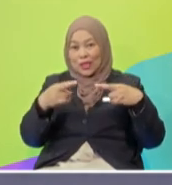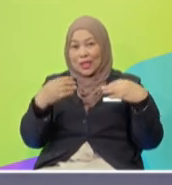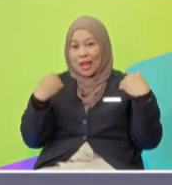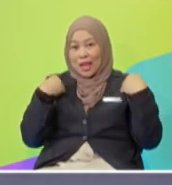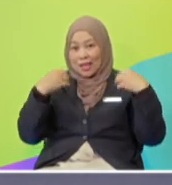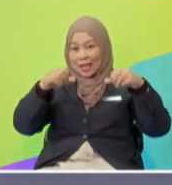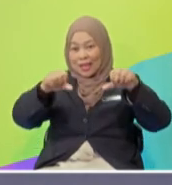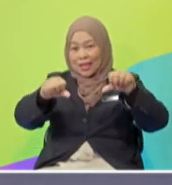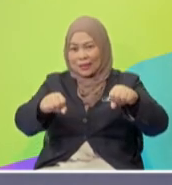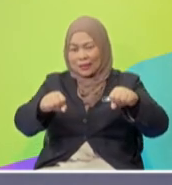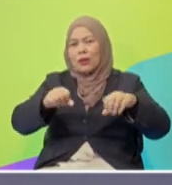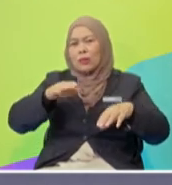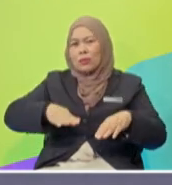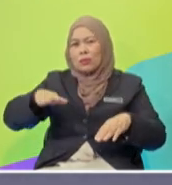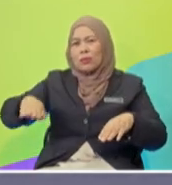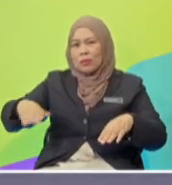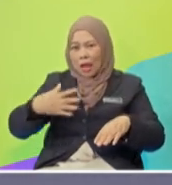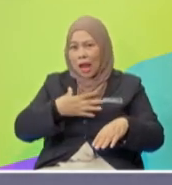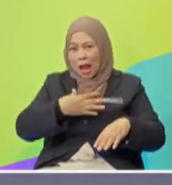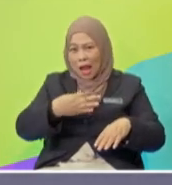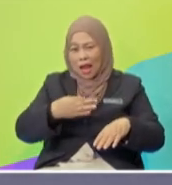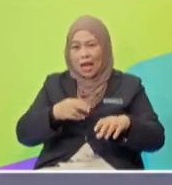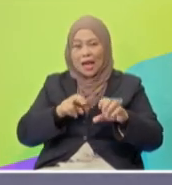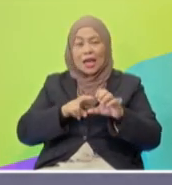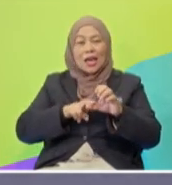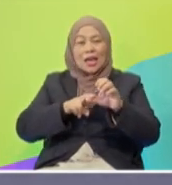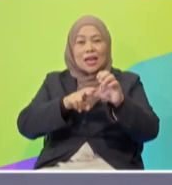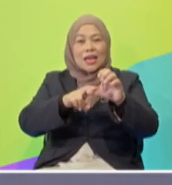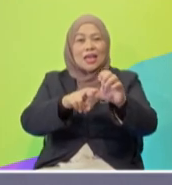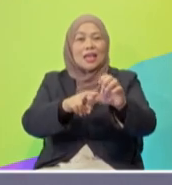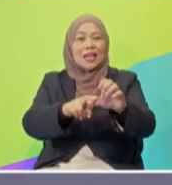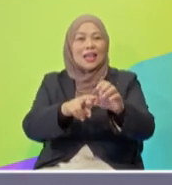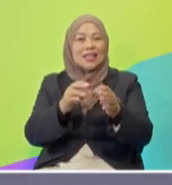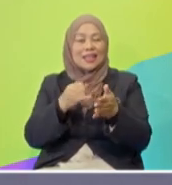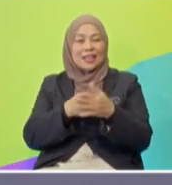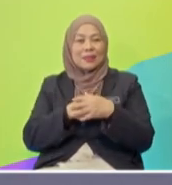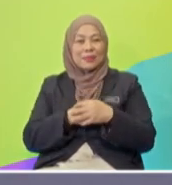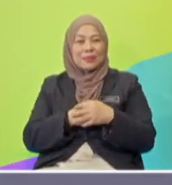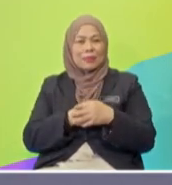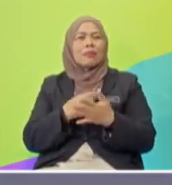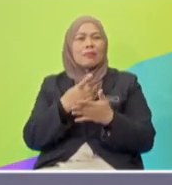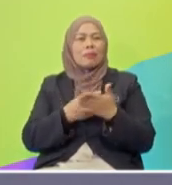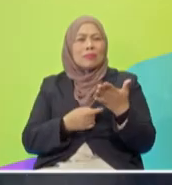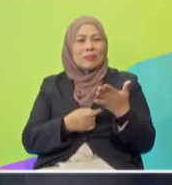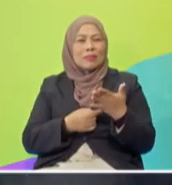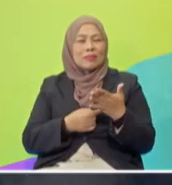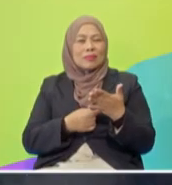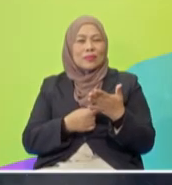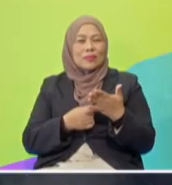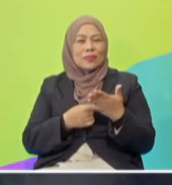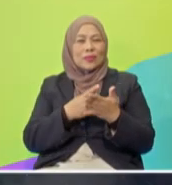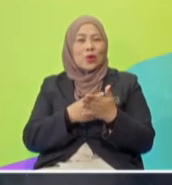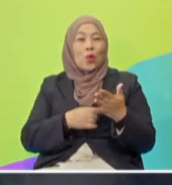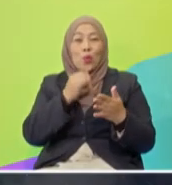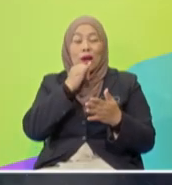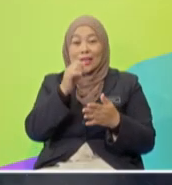And children like riding it. What do you think is the answer? Oh. Teacher? Yes. Is